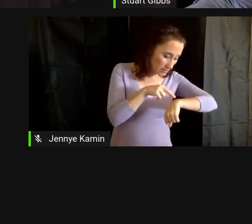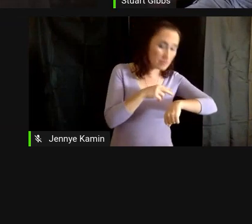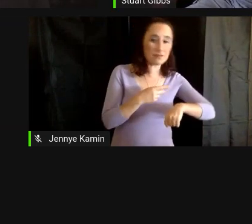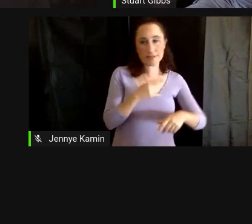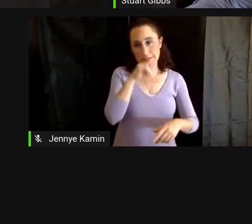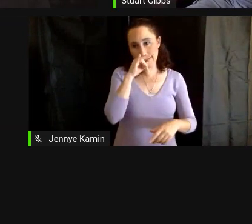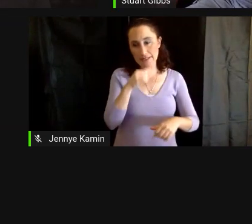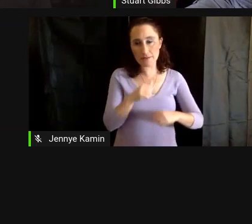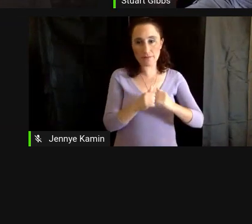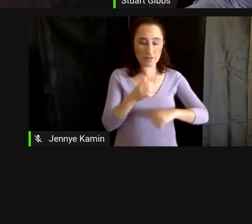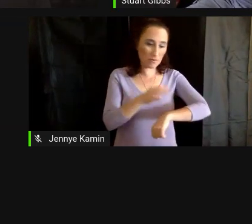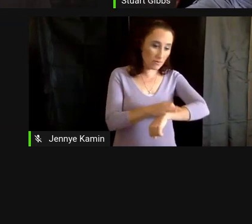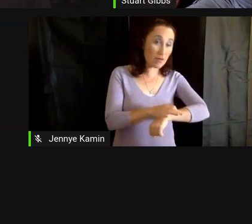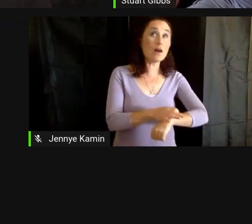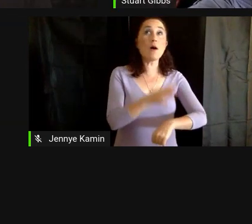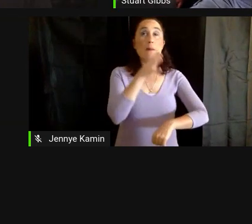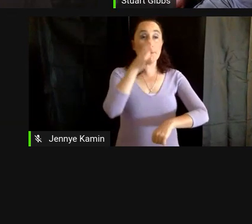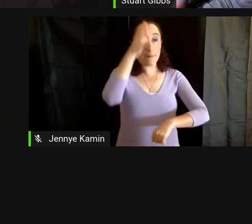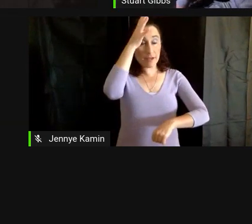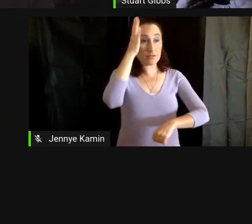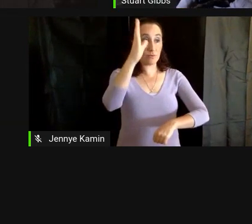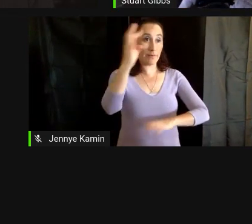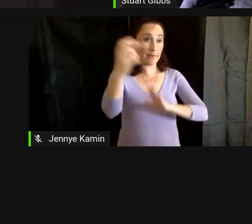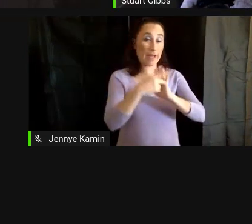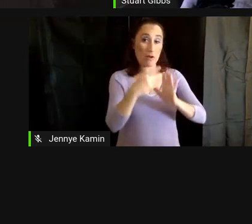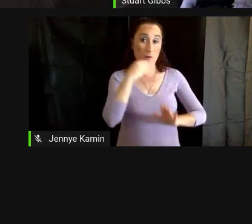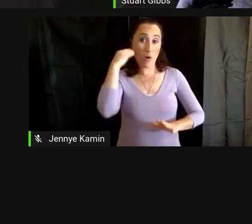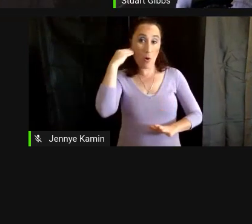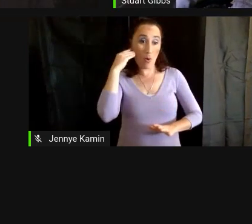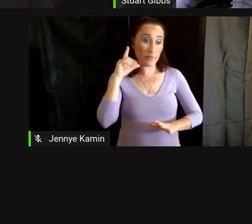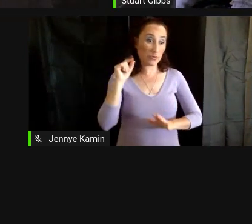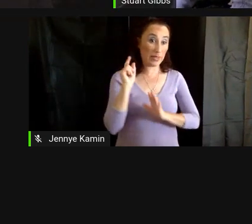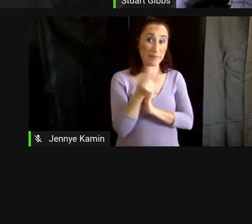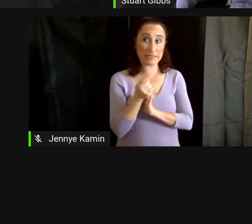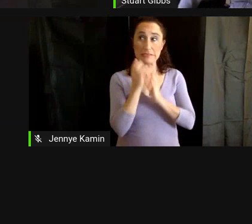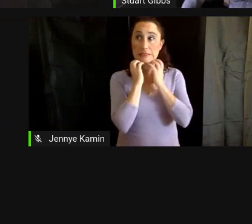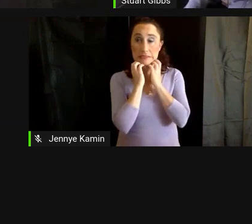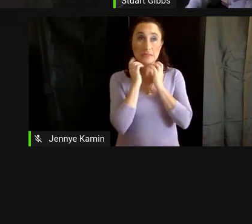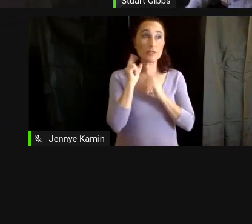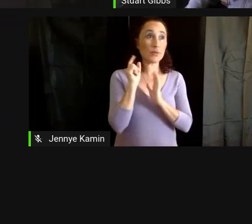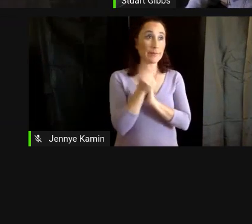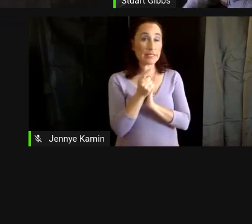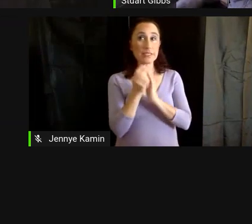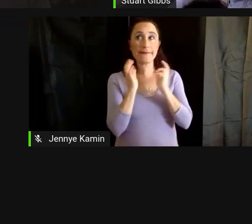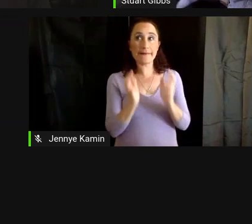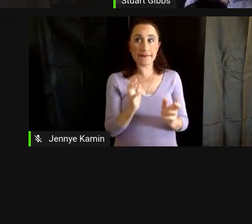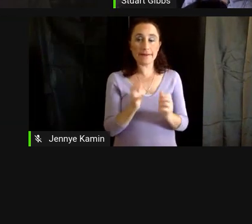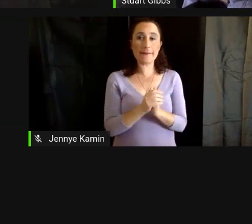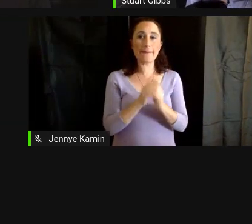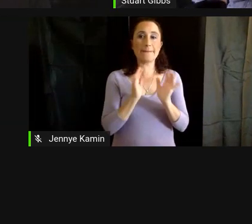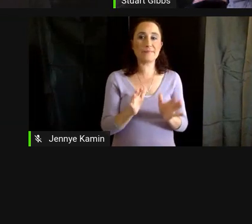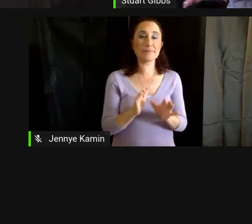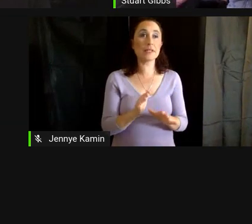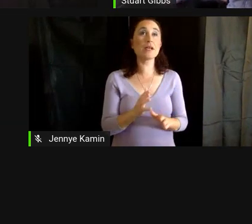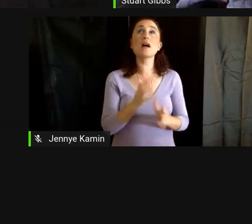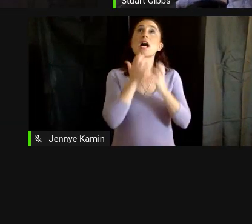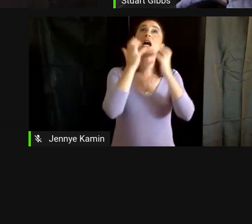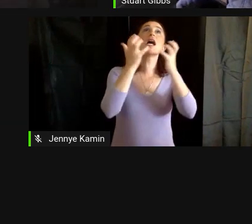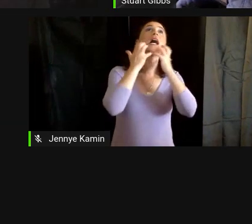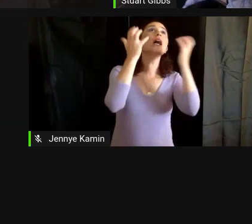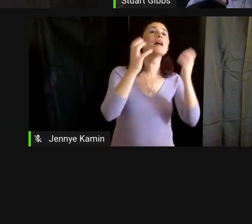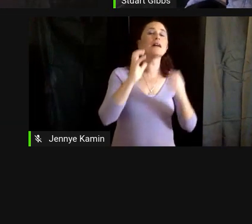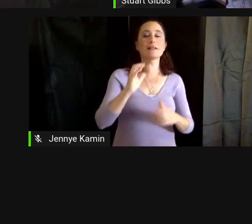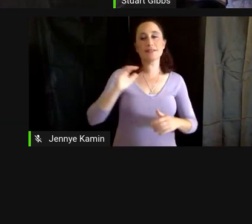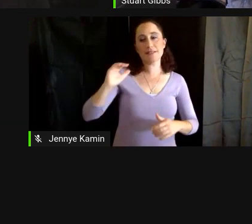who wears a watch, and realizes his parents will be home from the movie in like 20 minutes. So, you know, 20 minutes. So he starts calling her name. He's like,